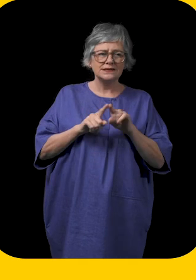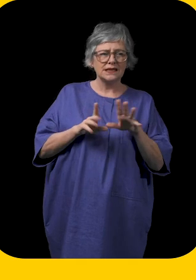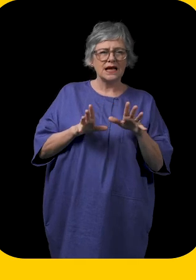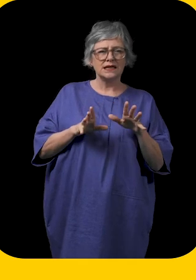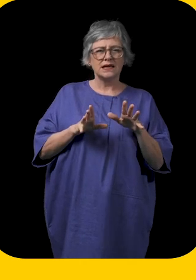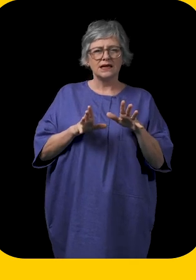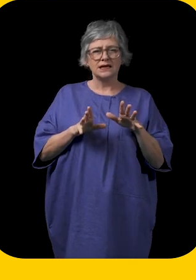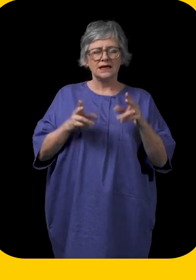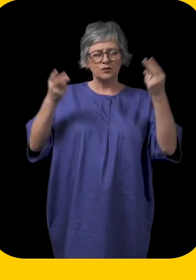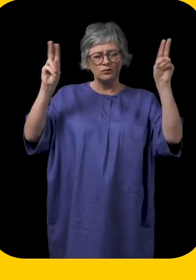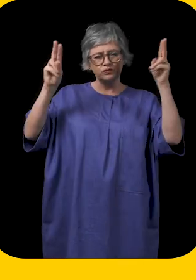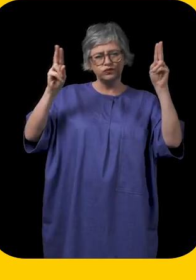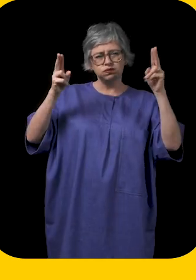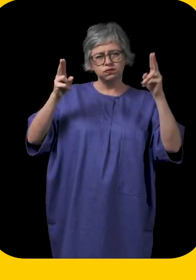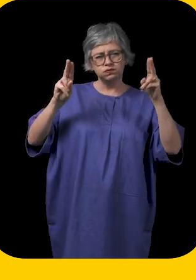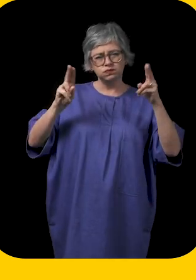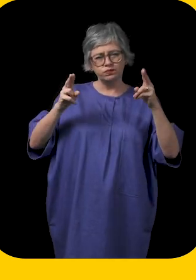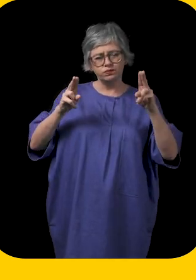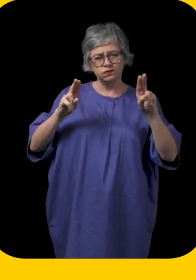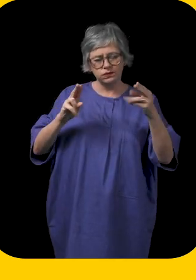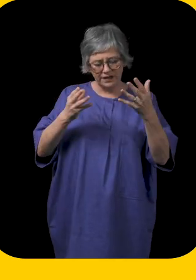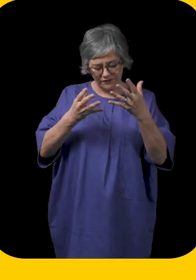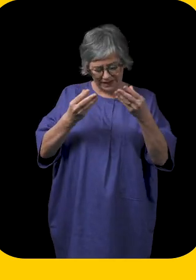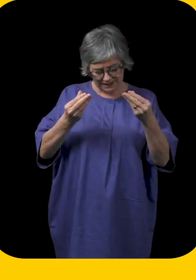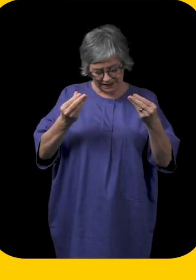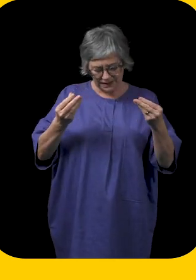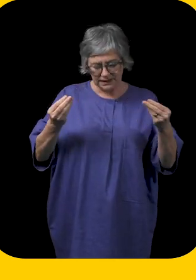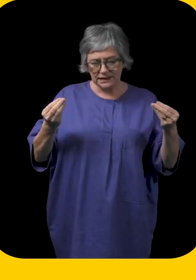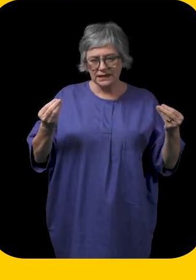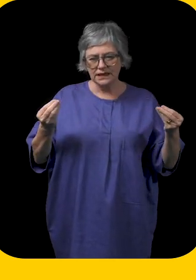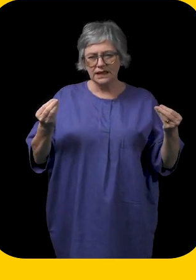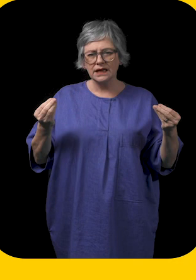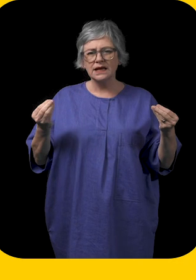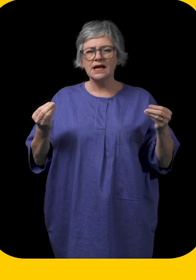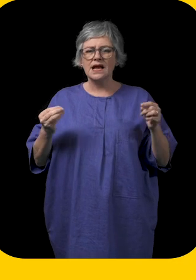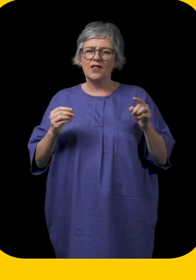is kind of like shrinking. It's fading,